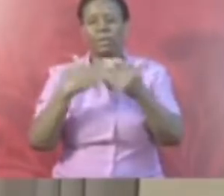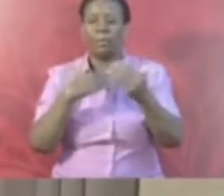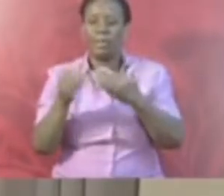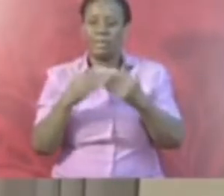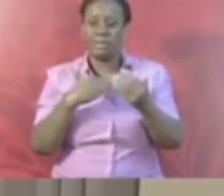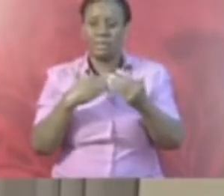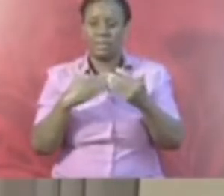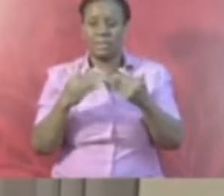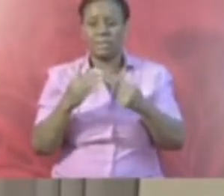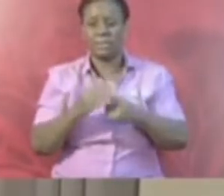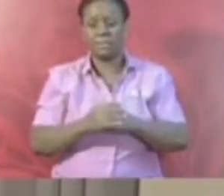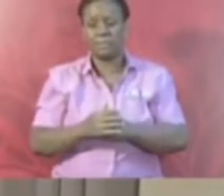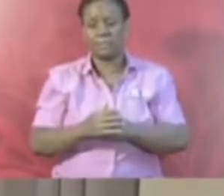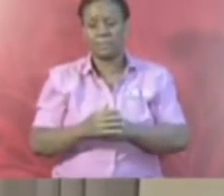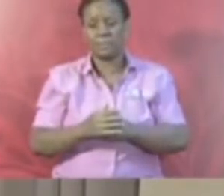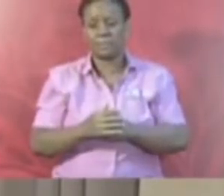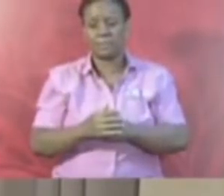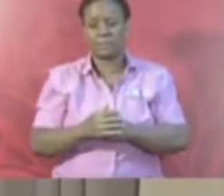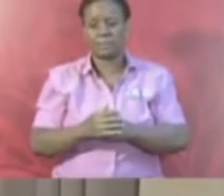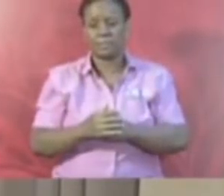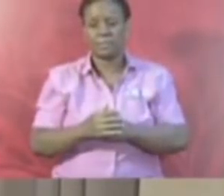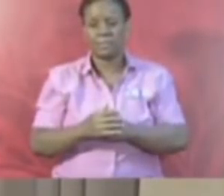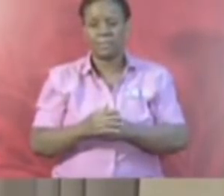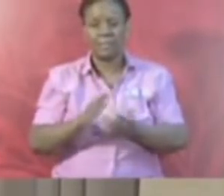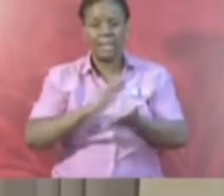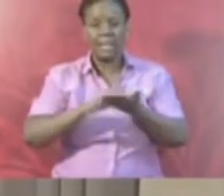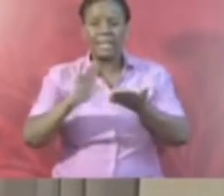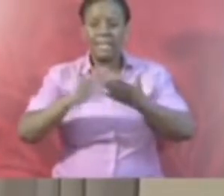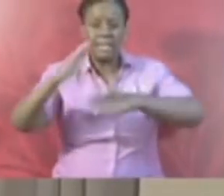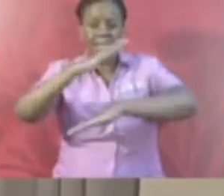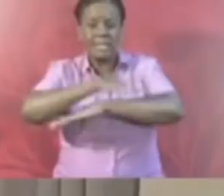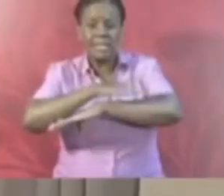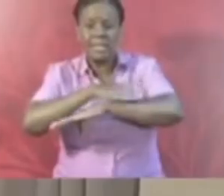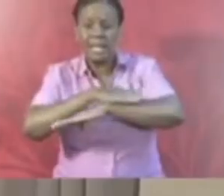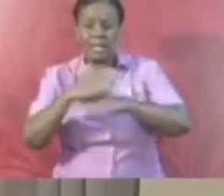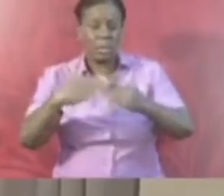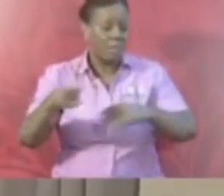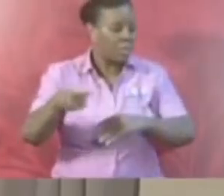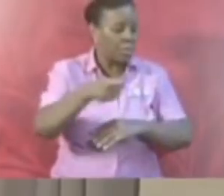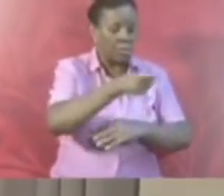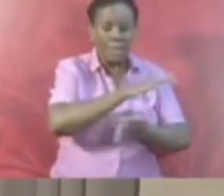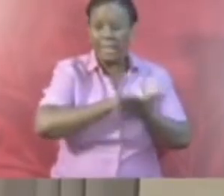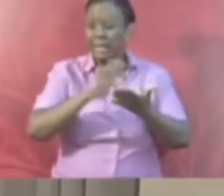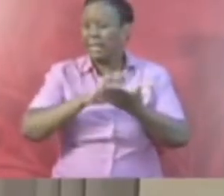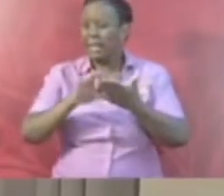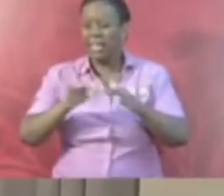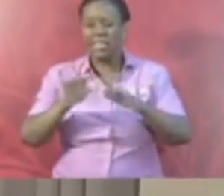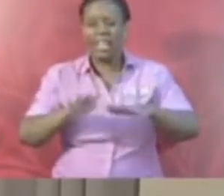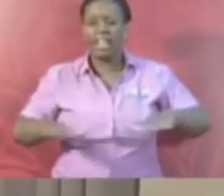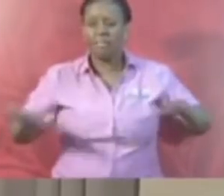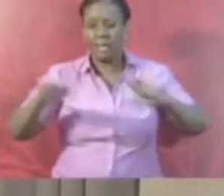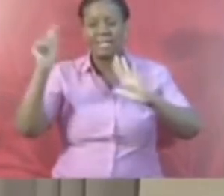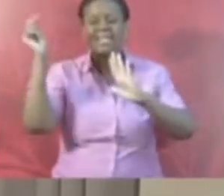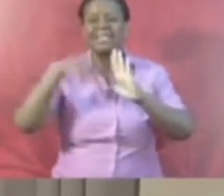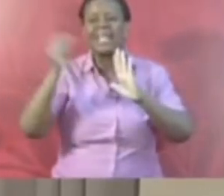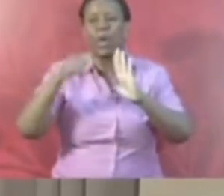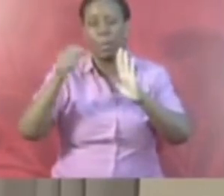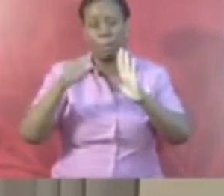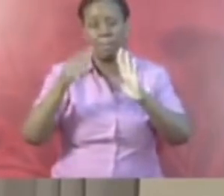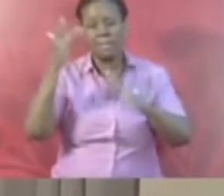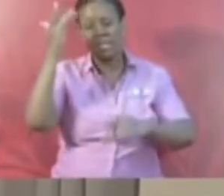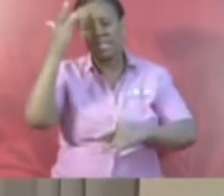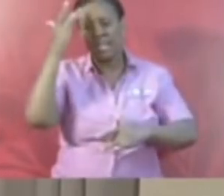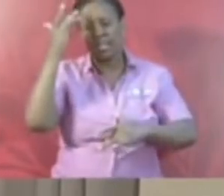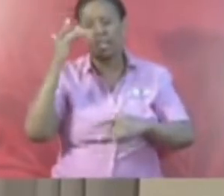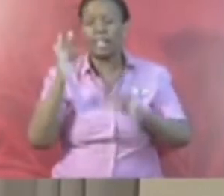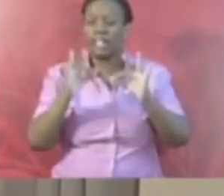is clean your hard surfaces. Clean your hard surfaces. Stay home if you are ill. And if we can do these